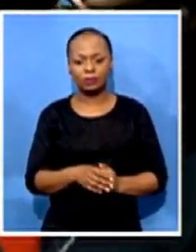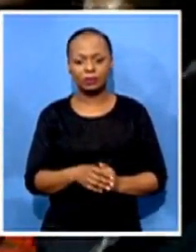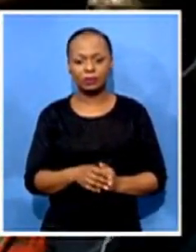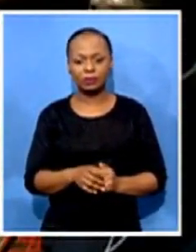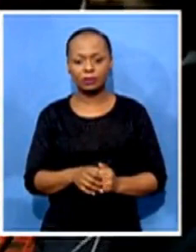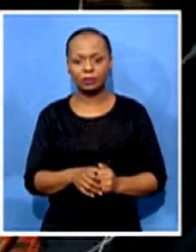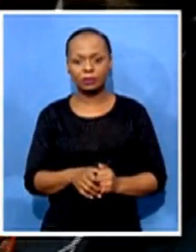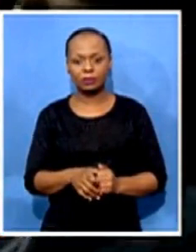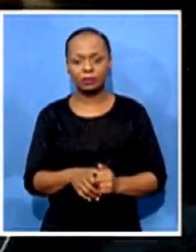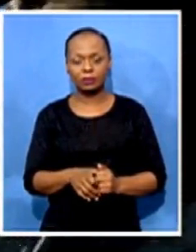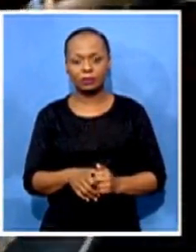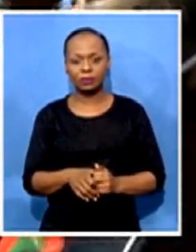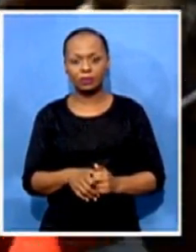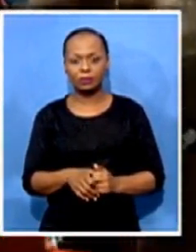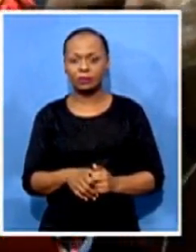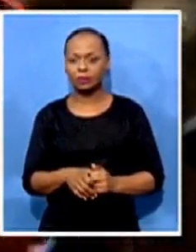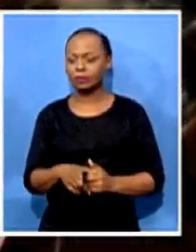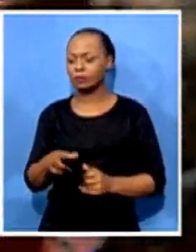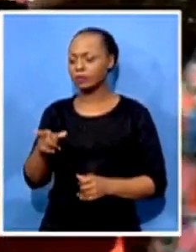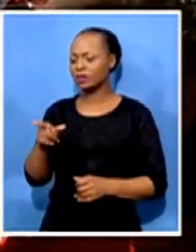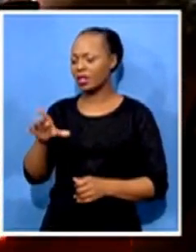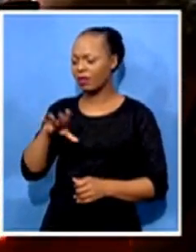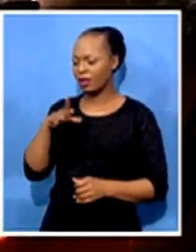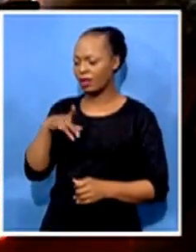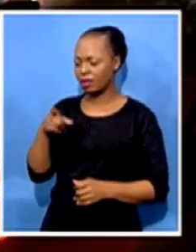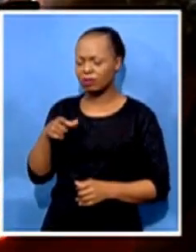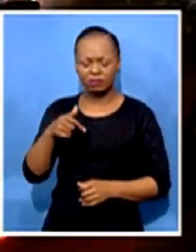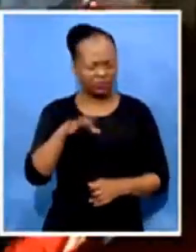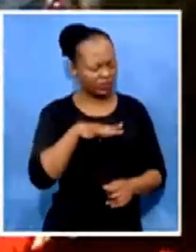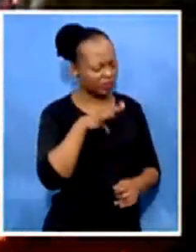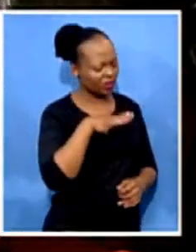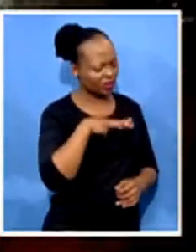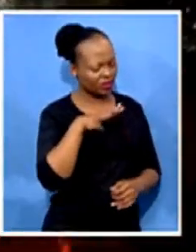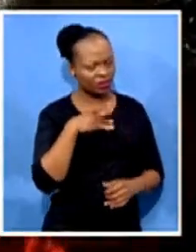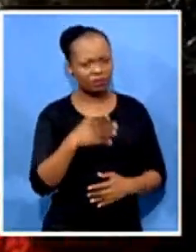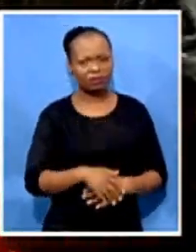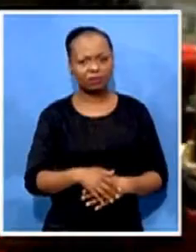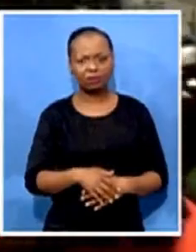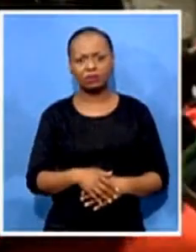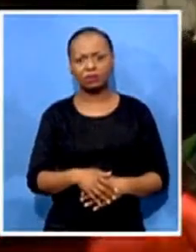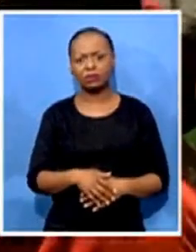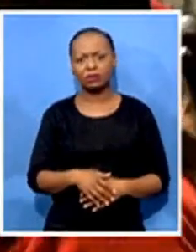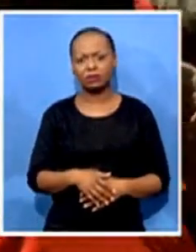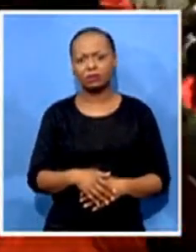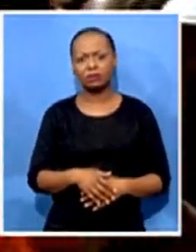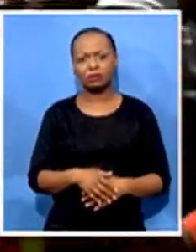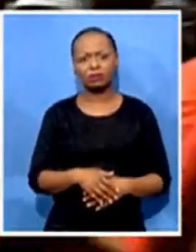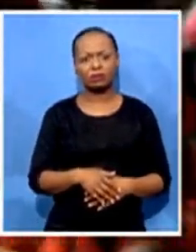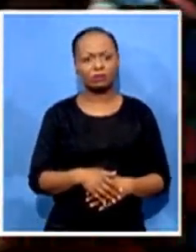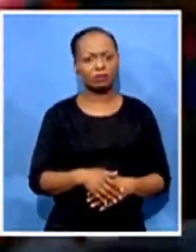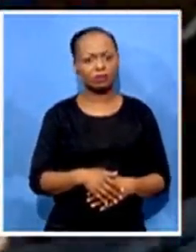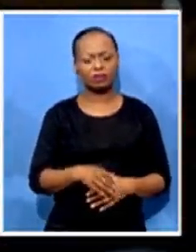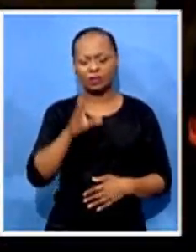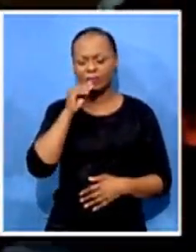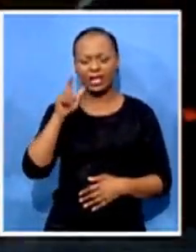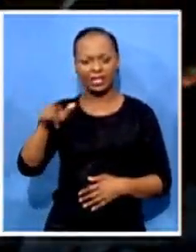We're fine. The 100 members that are being allowed, what are you... We're not speaking to the media now. We're fine. We'll speak to you later. We're fine. Relax, we're fine. We know what you're doing